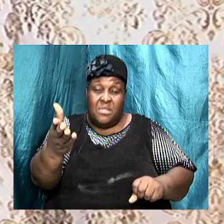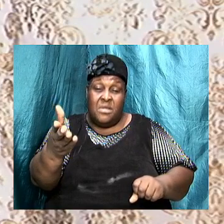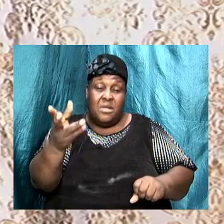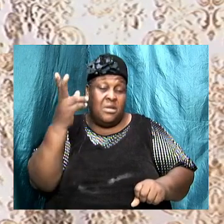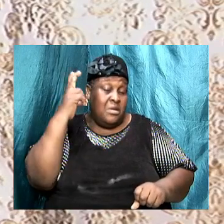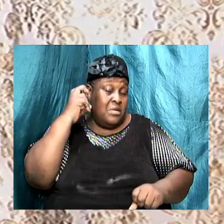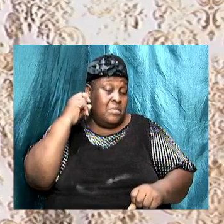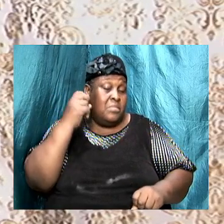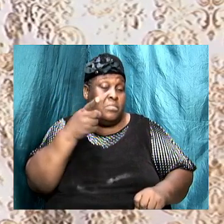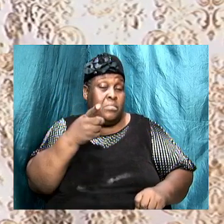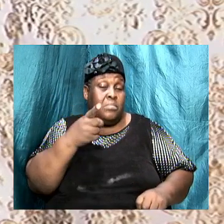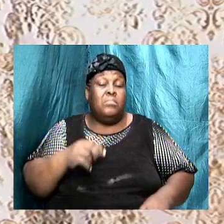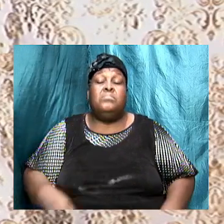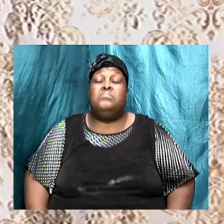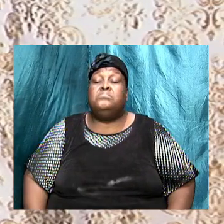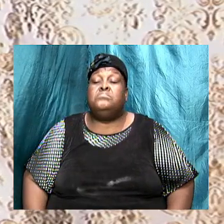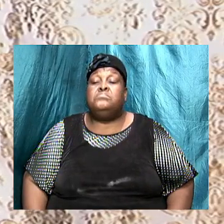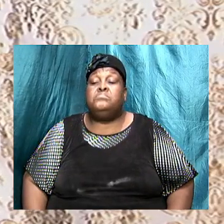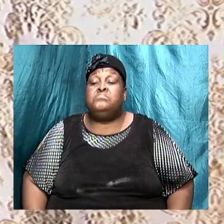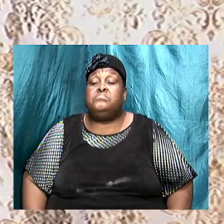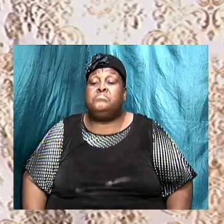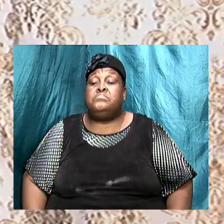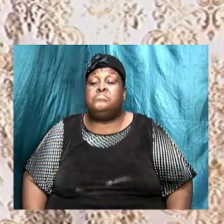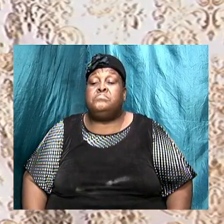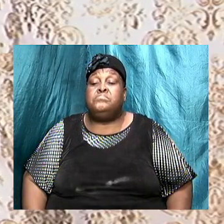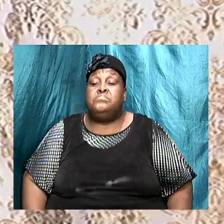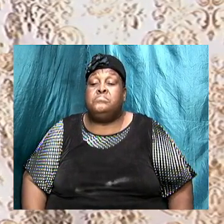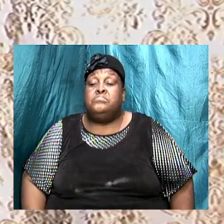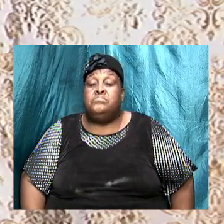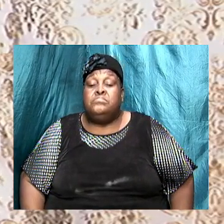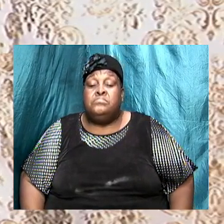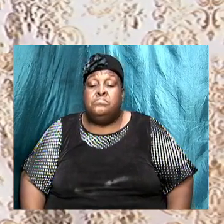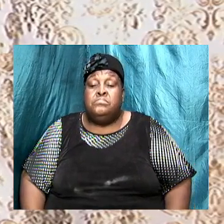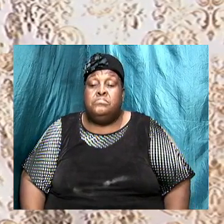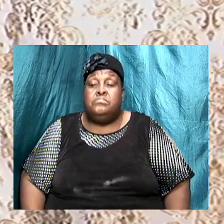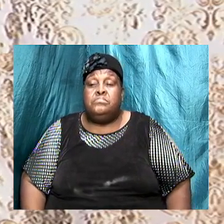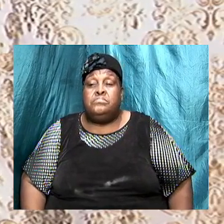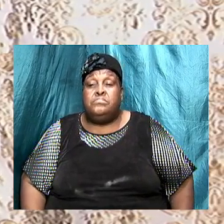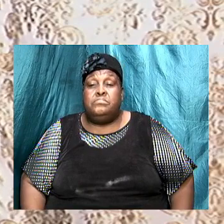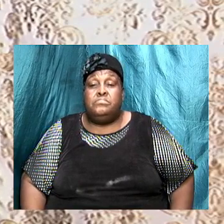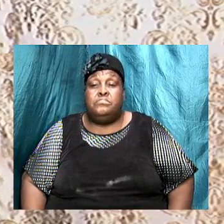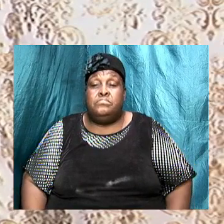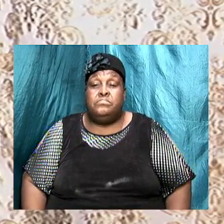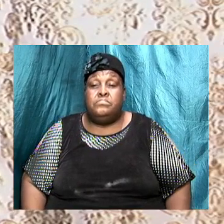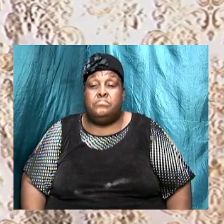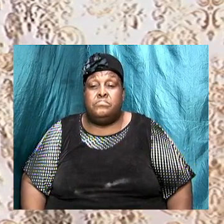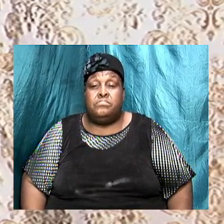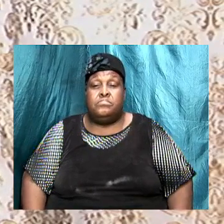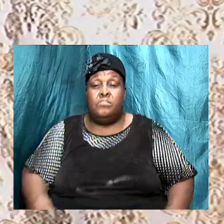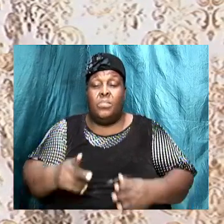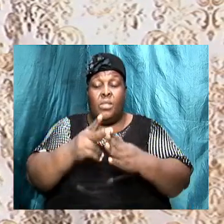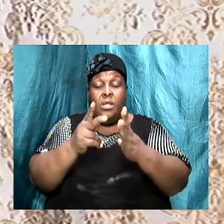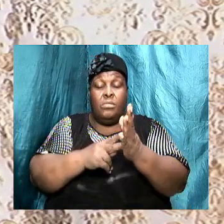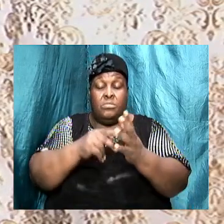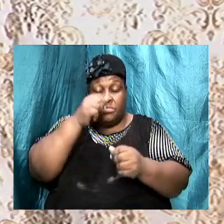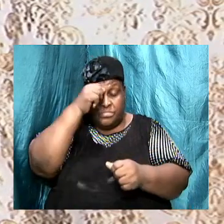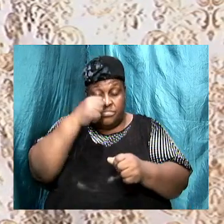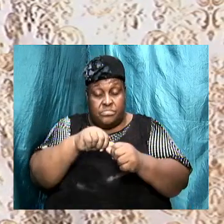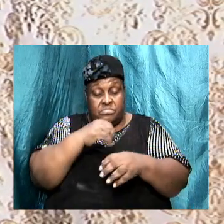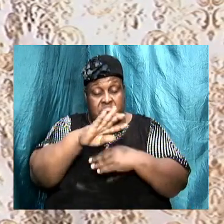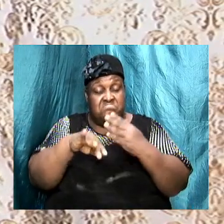that hear you. Amen. Bless the Lord. So, principles to remember from all of